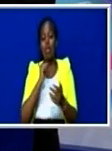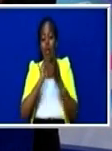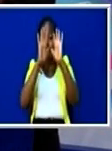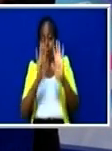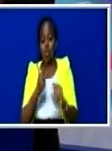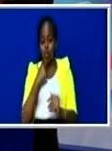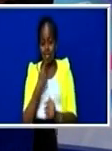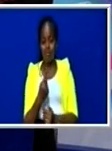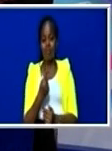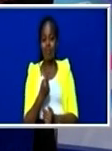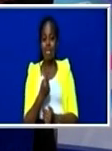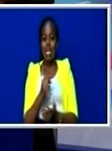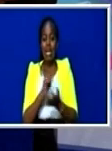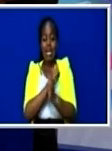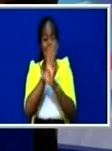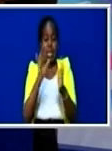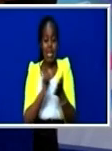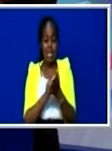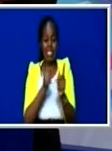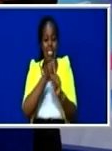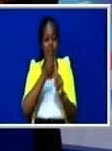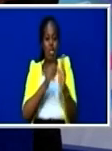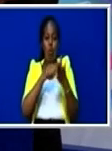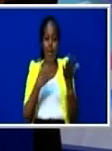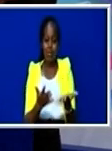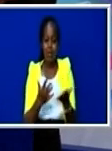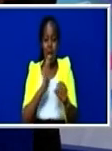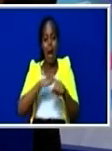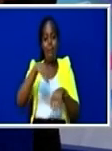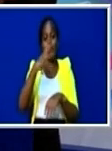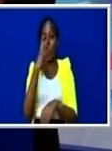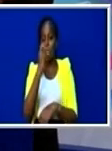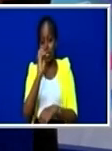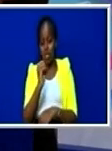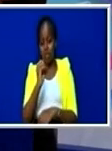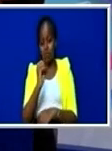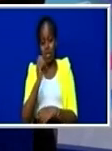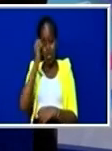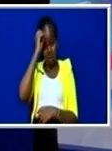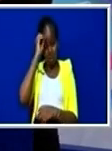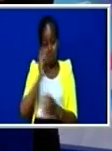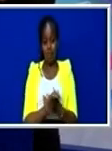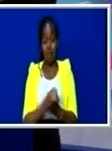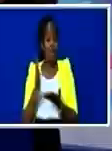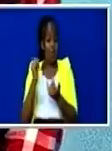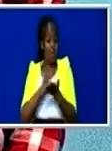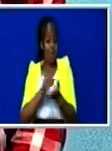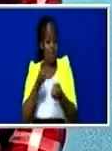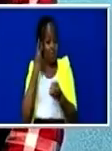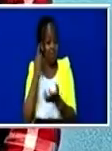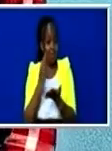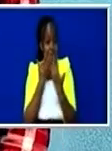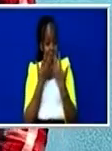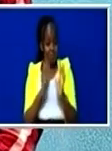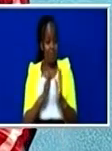to state it very clearly. The temperature. Yes, above 40 degrees Above 40 degrees centigrade. Celsius. I hope you've got that one right, yeah?